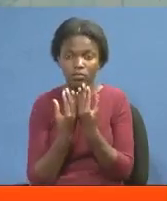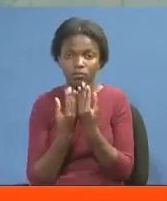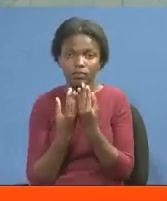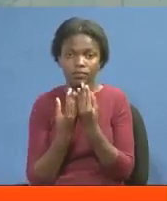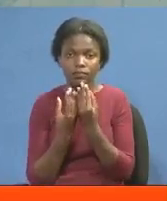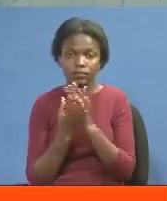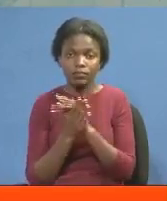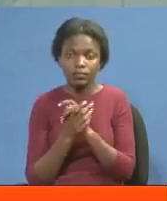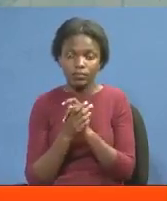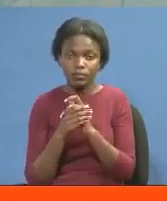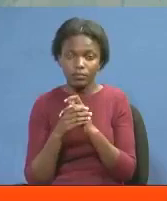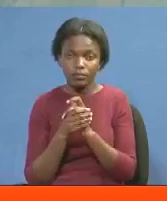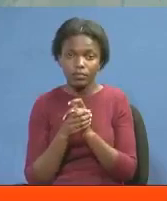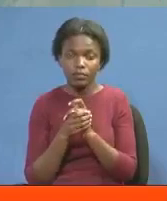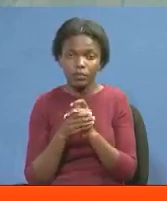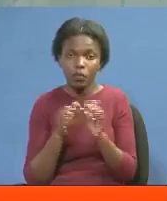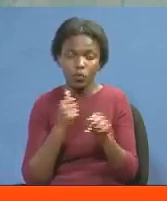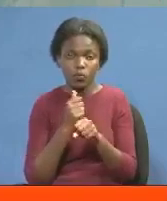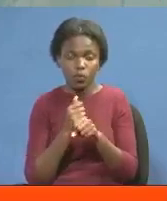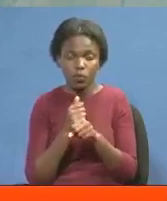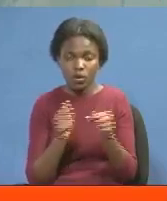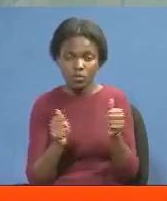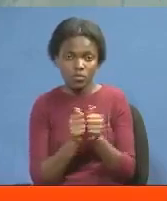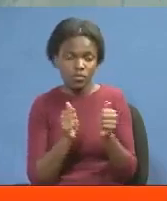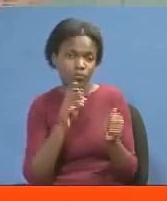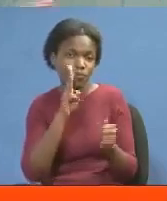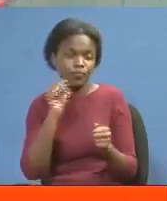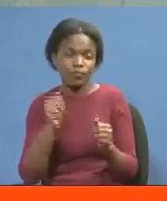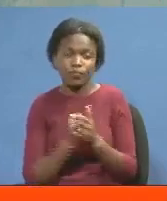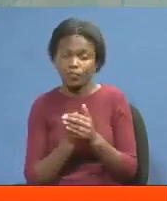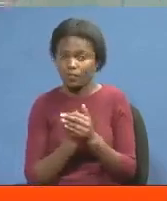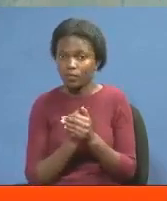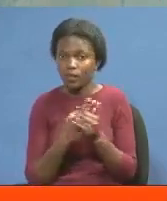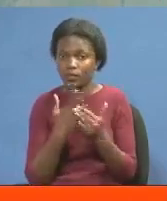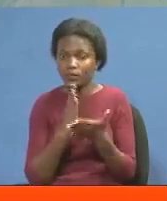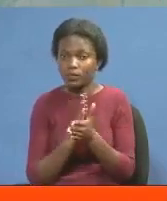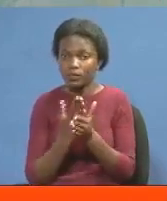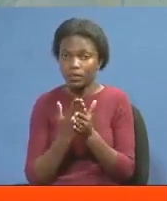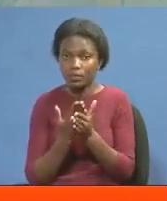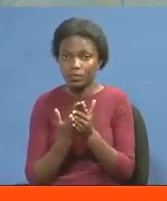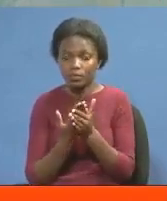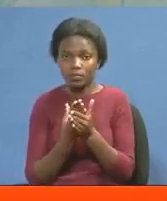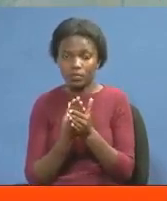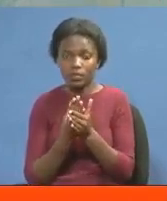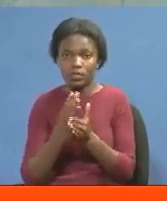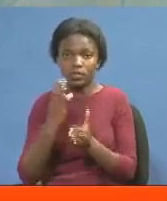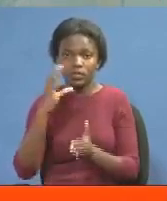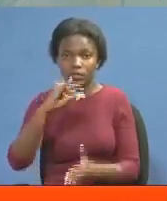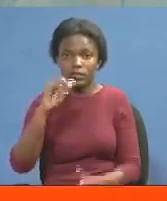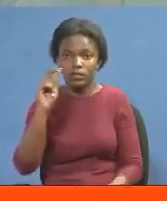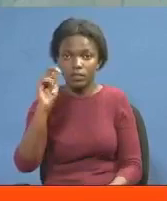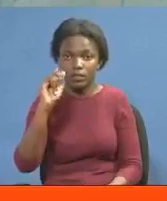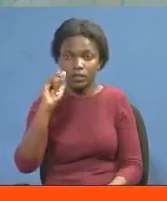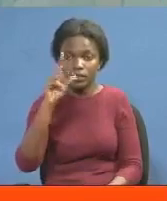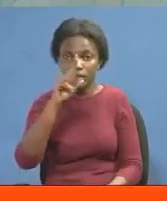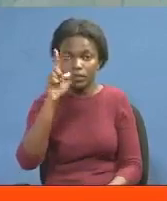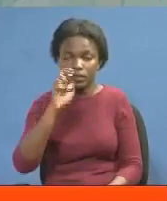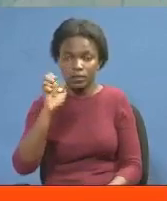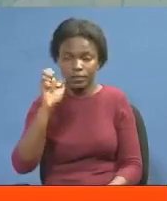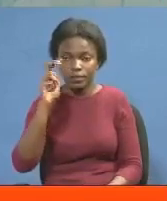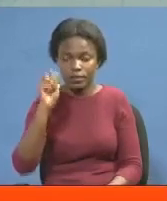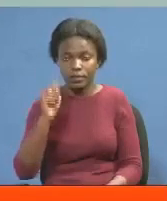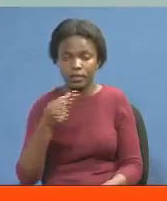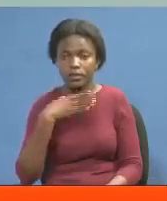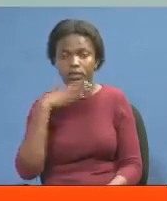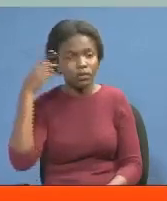of Somali citizens. We work with them here. We know some of them are actually citizens of Somalia. And we are friends. We do business. We've